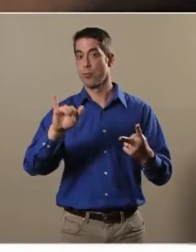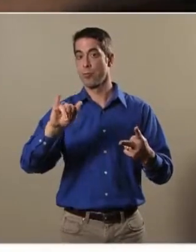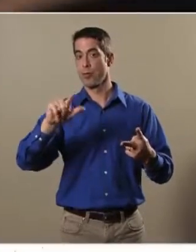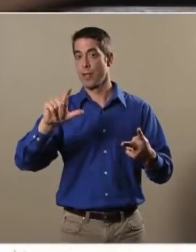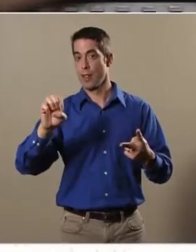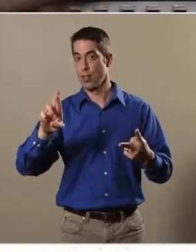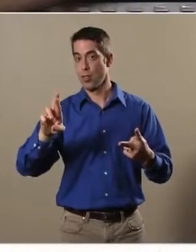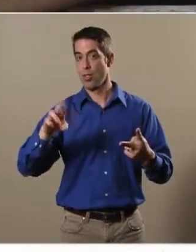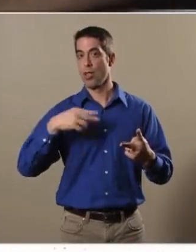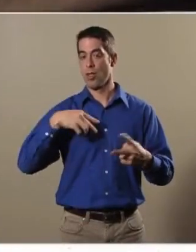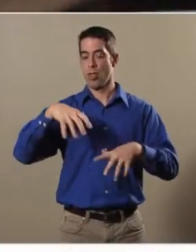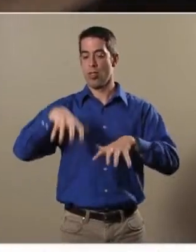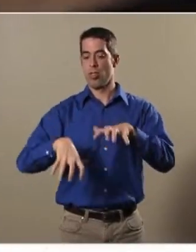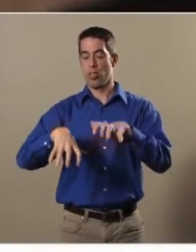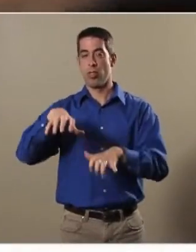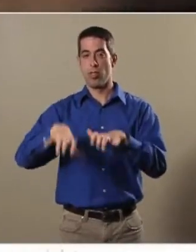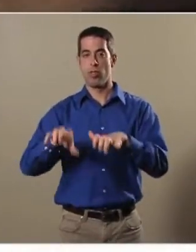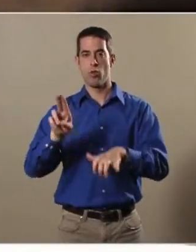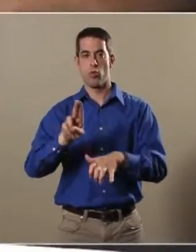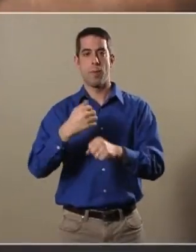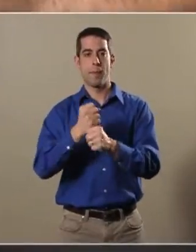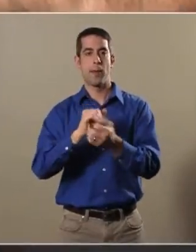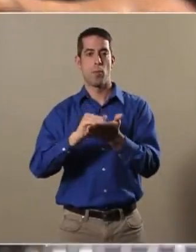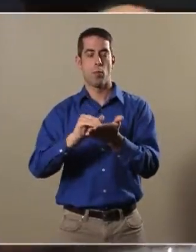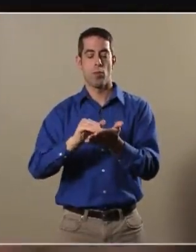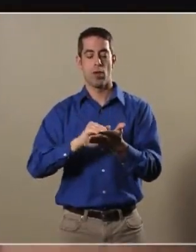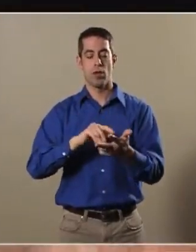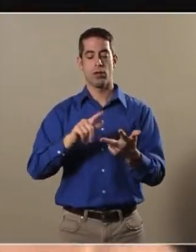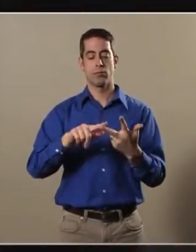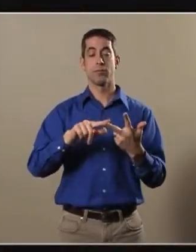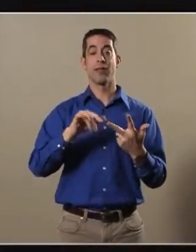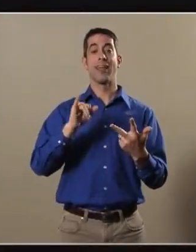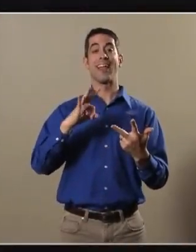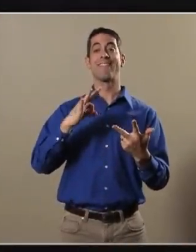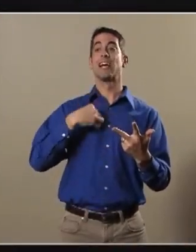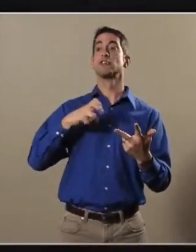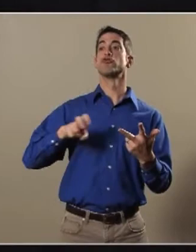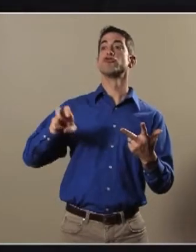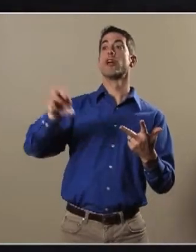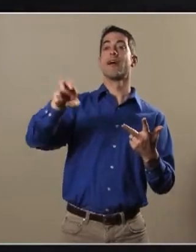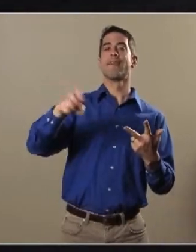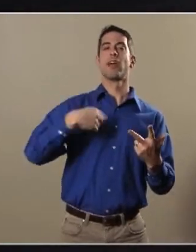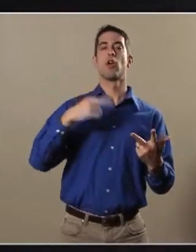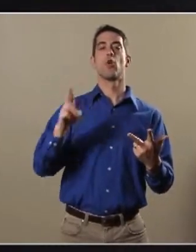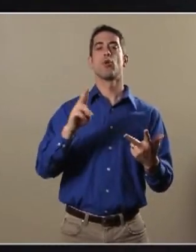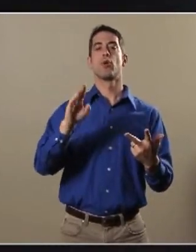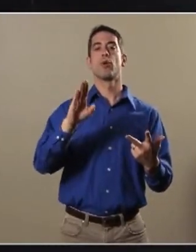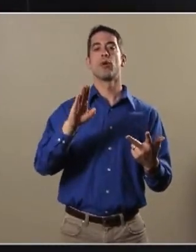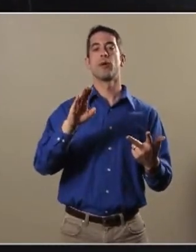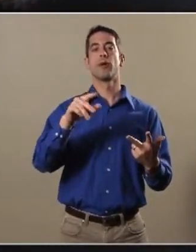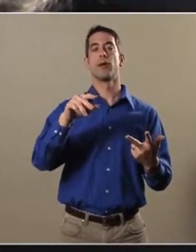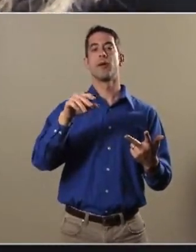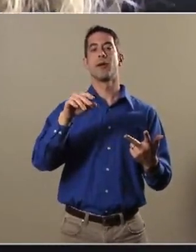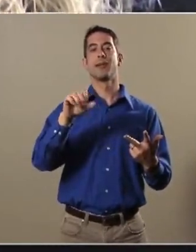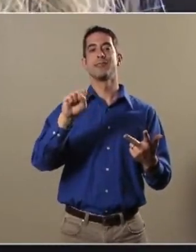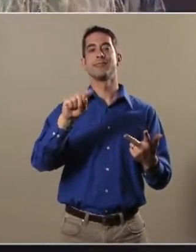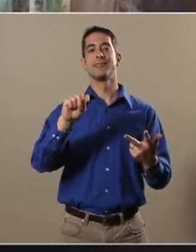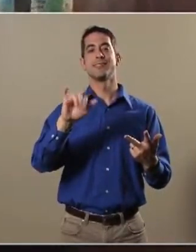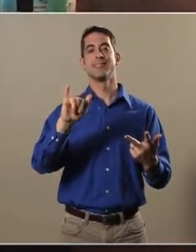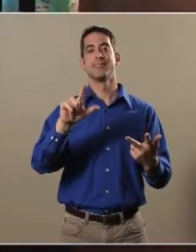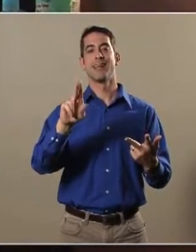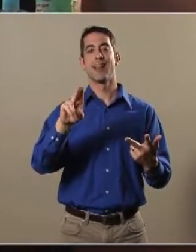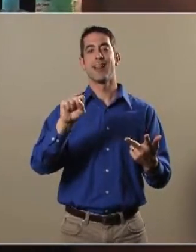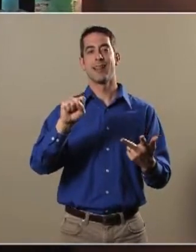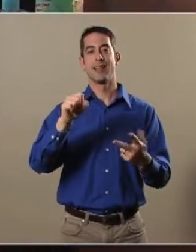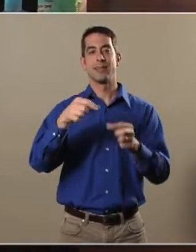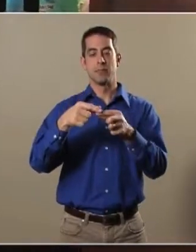out visiting with people, I'll use the Slate and Stylus to take Braille notes. just because it's smaller and more lightweight.